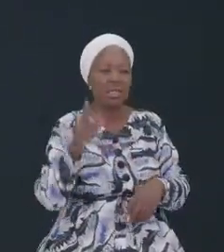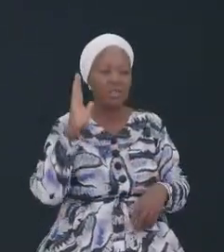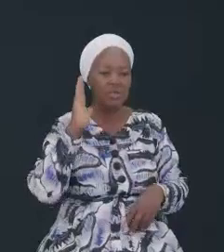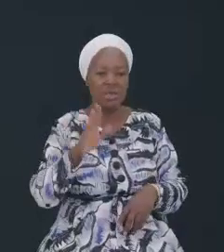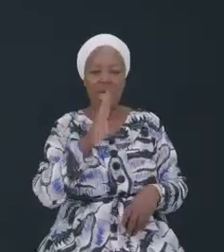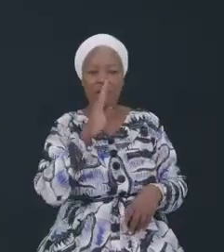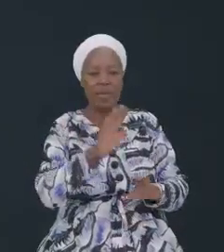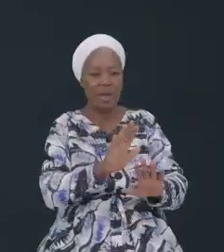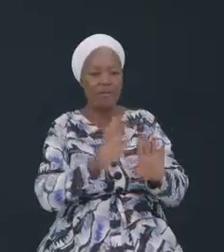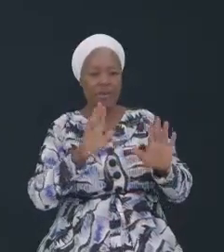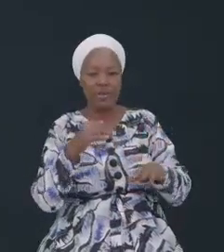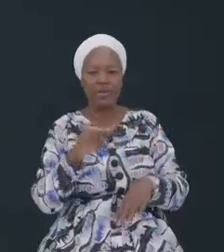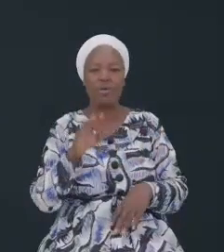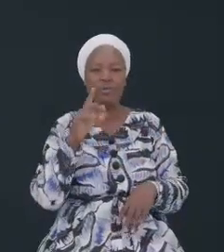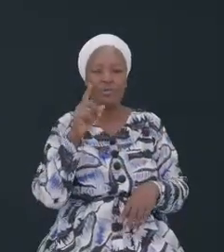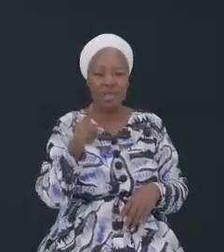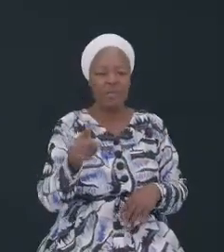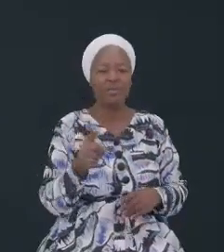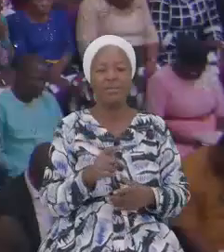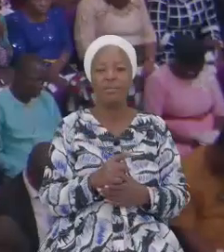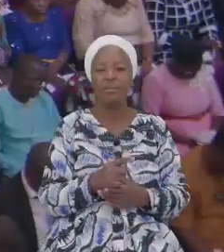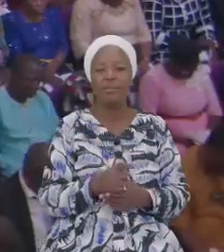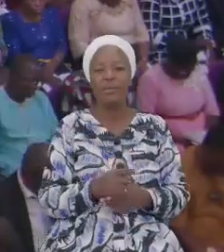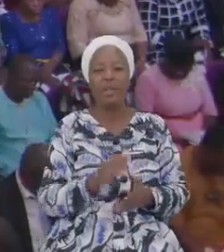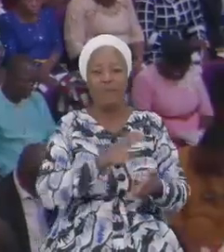be afraid of thee.